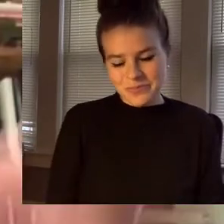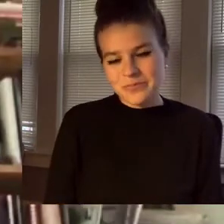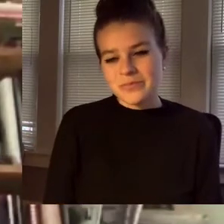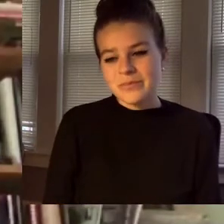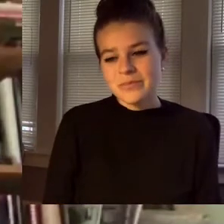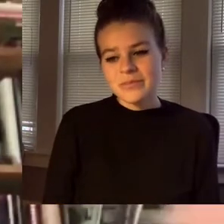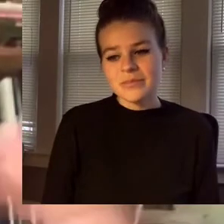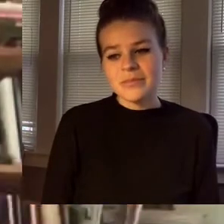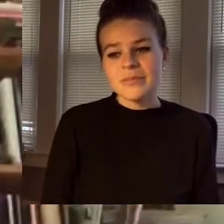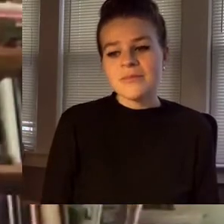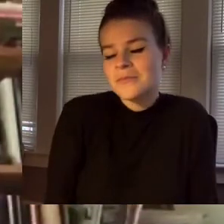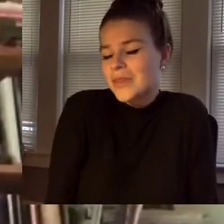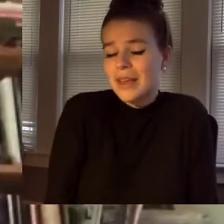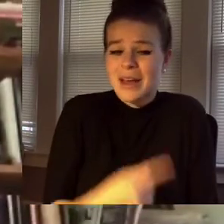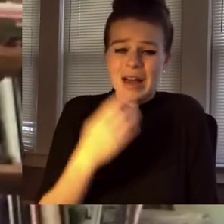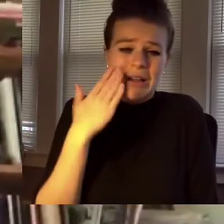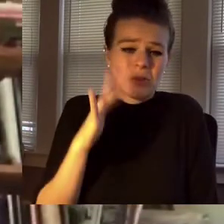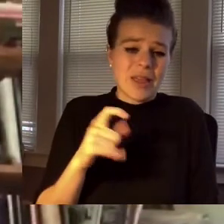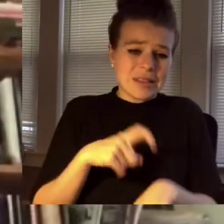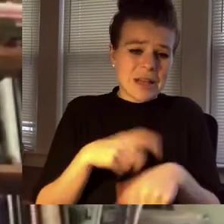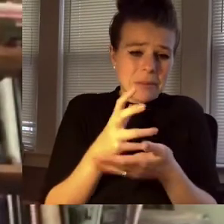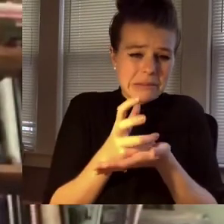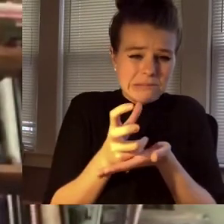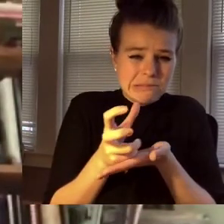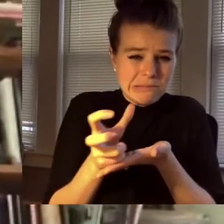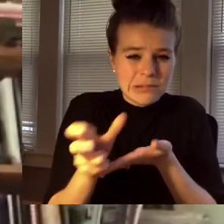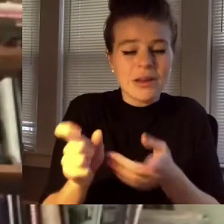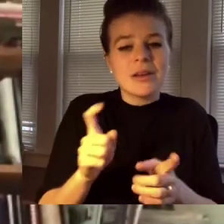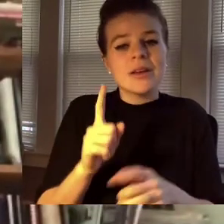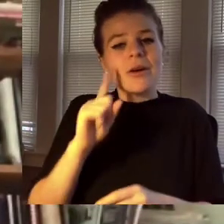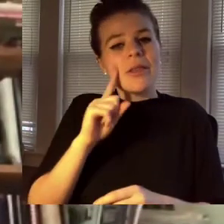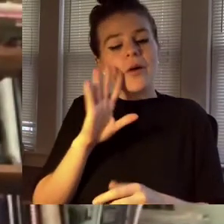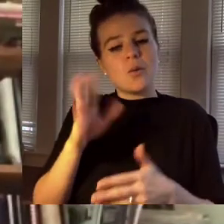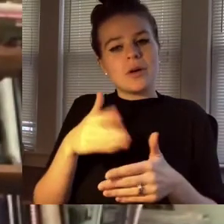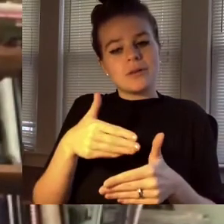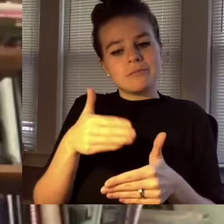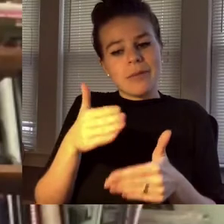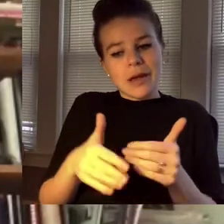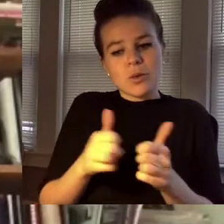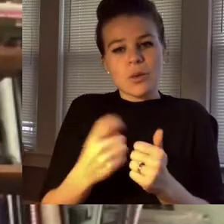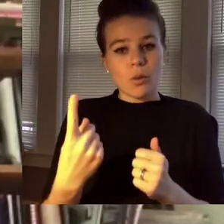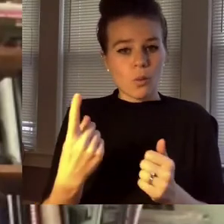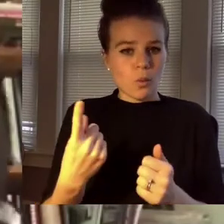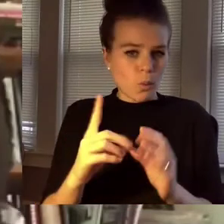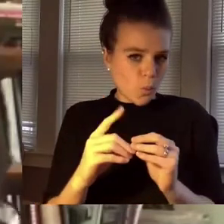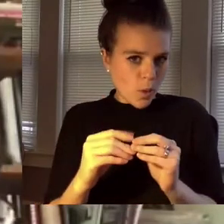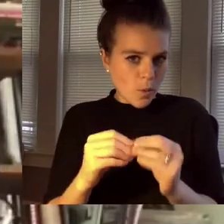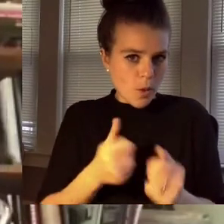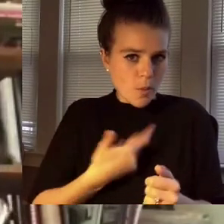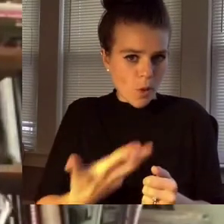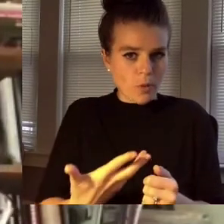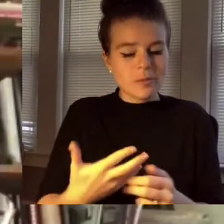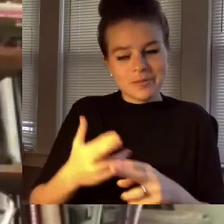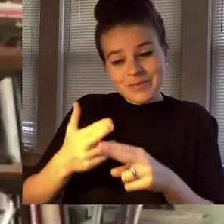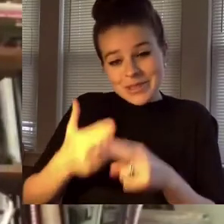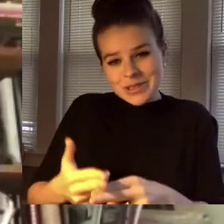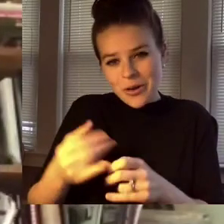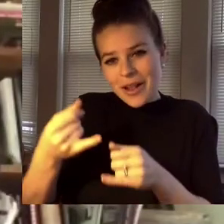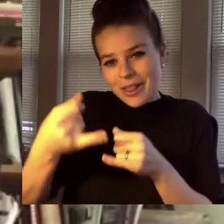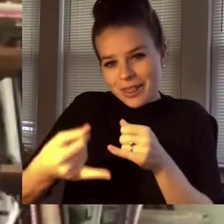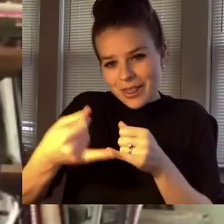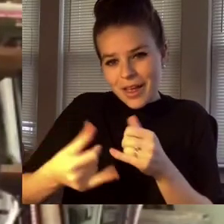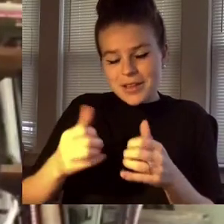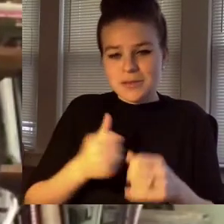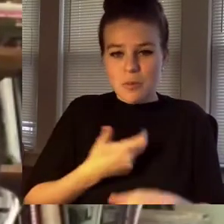So I just have a few more minutes left. So what I thought I would do is end with a poem. And I end with a poem called Last Poem, because I